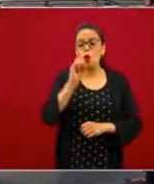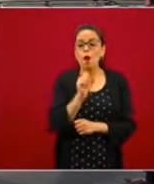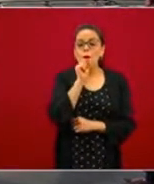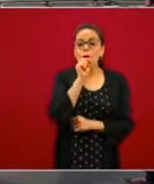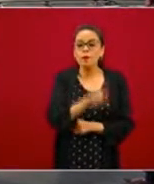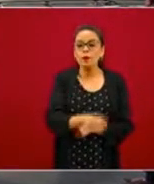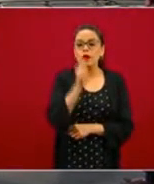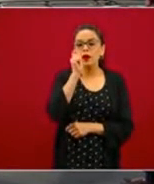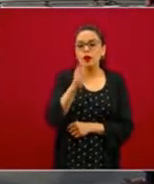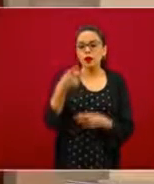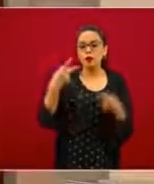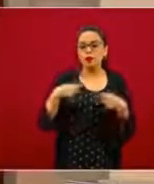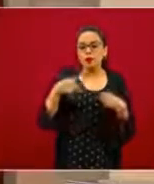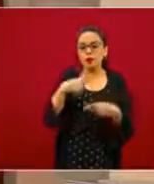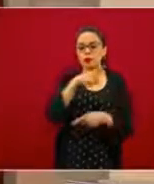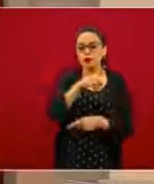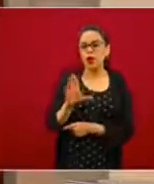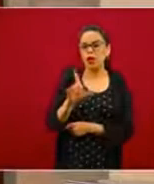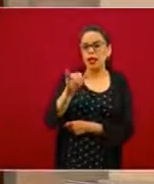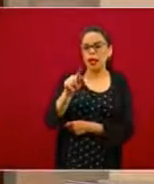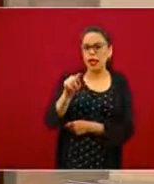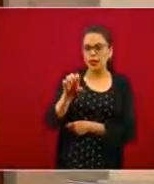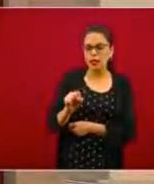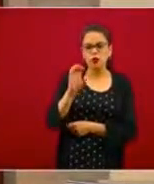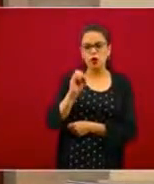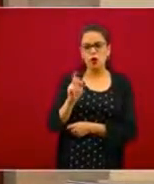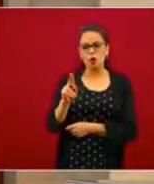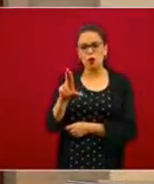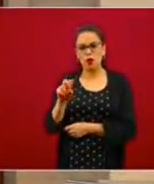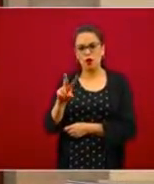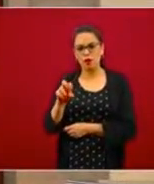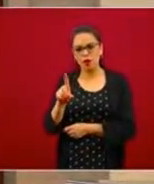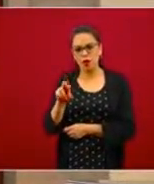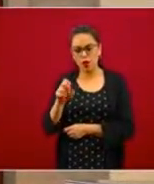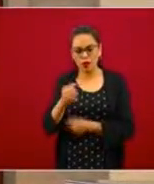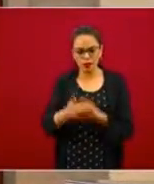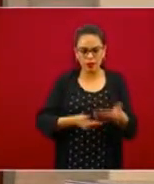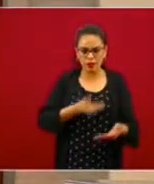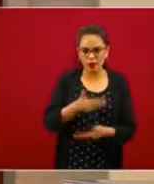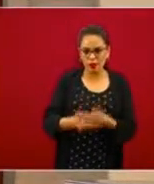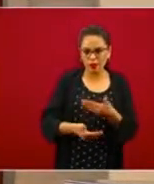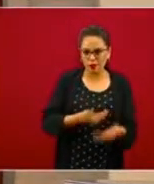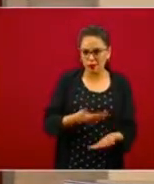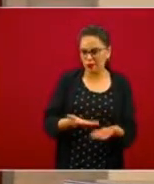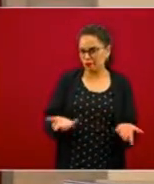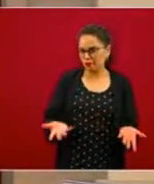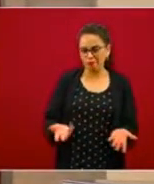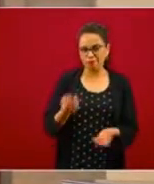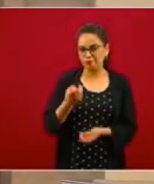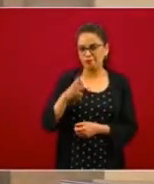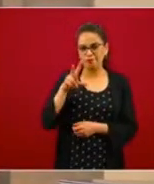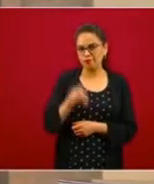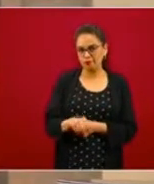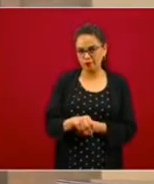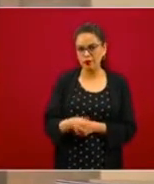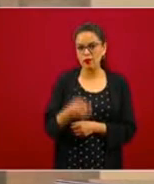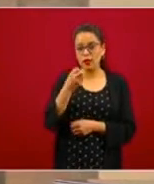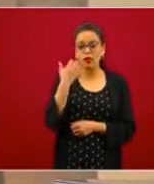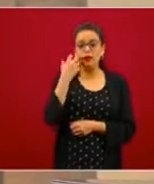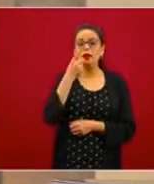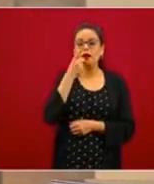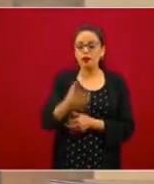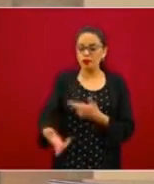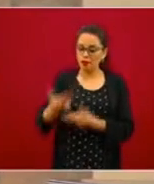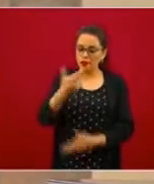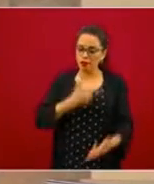los proveedores customers o or con cualquier providers persona que se or tiene whoever interacción. has an De eso interaction se with that trata place. este That's retorno what seguro. safe La